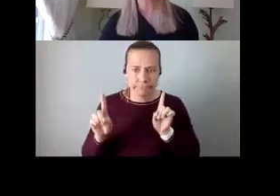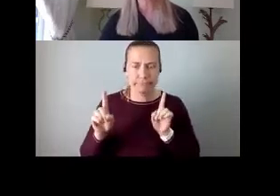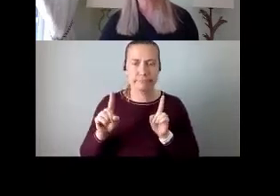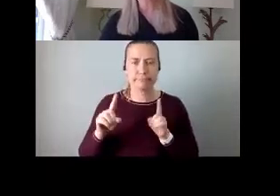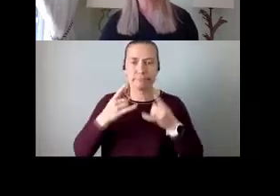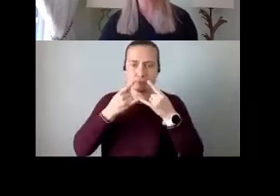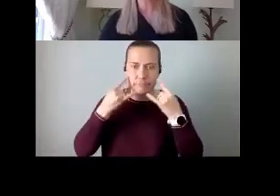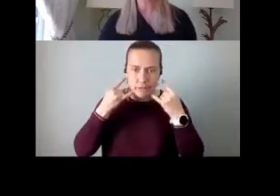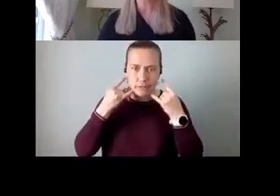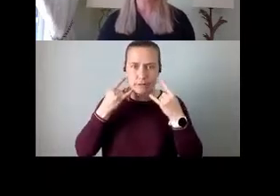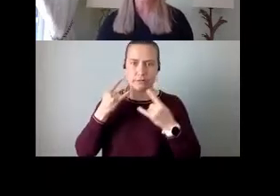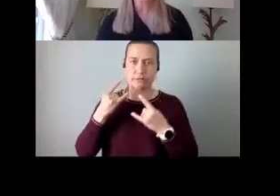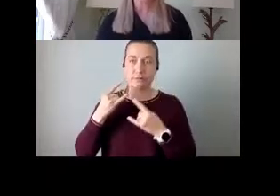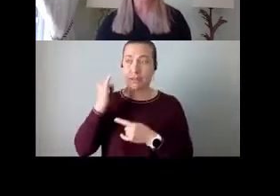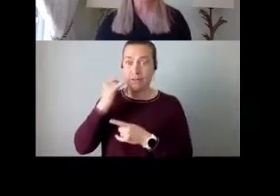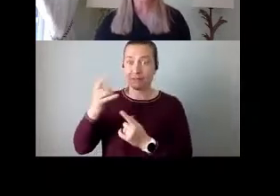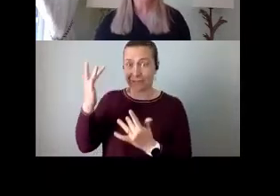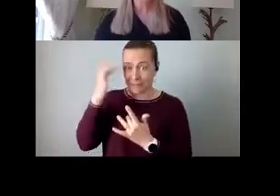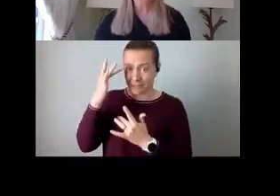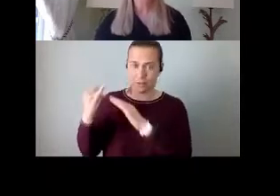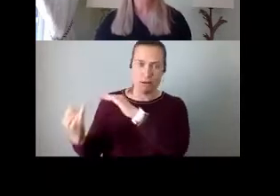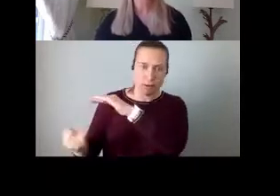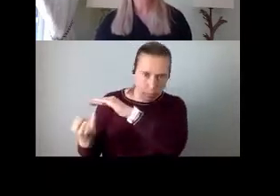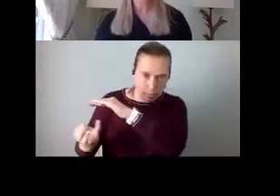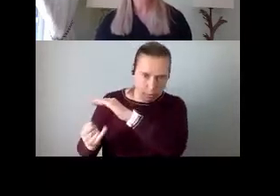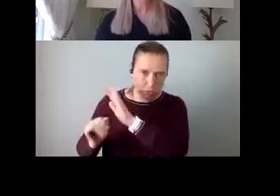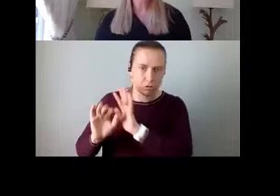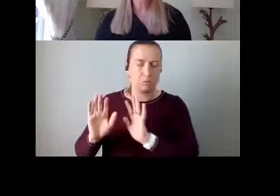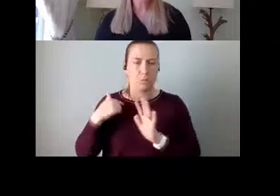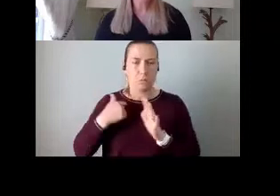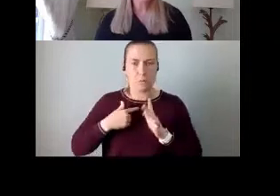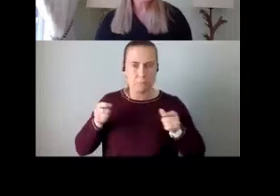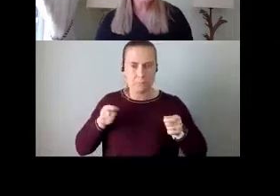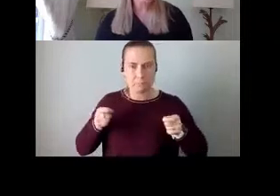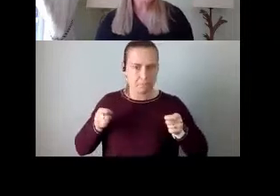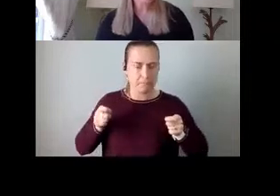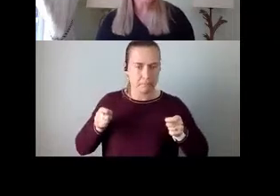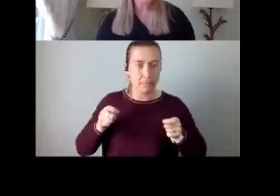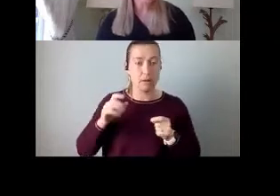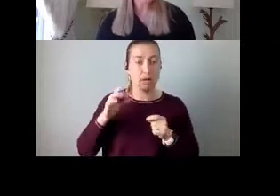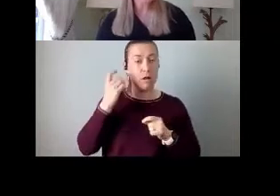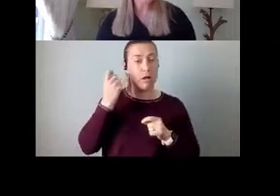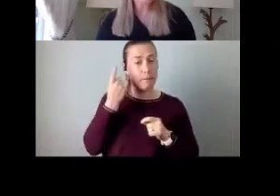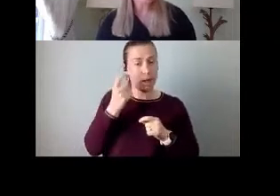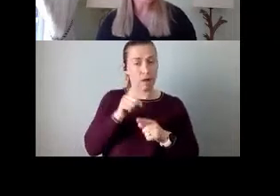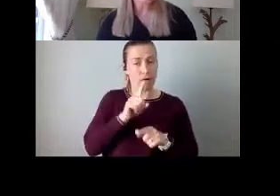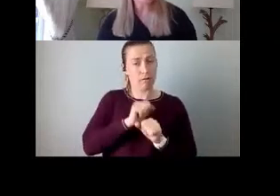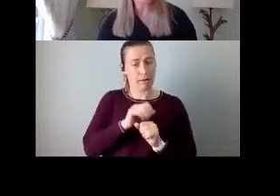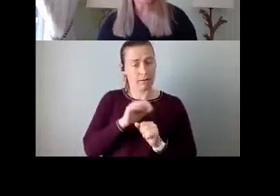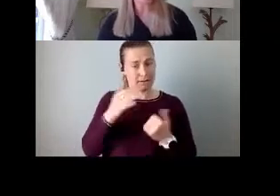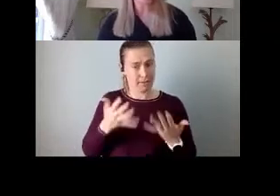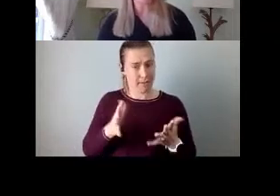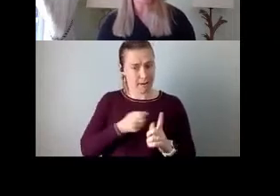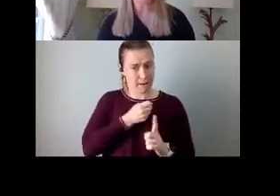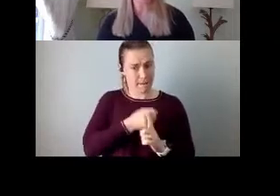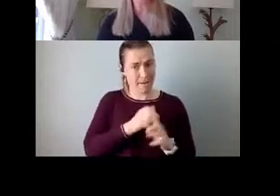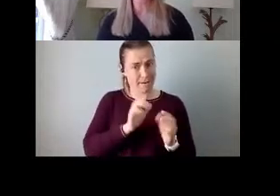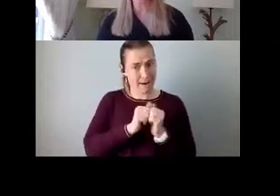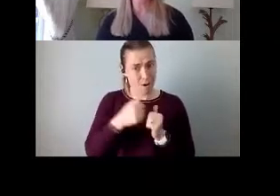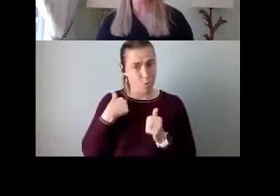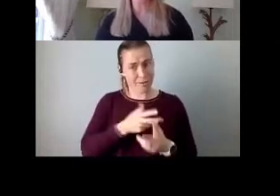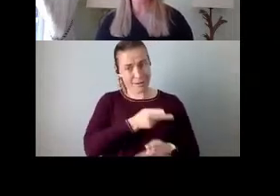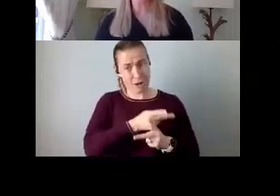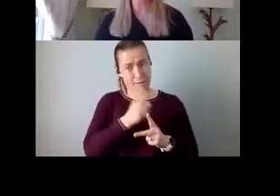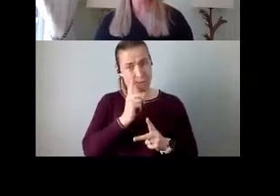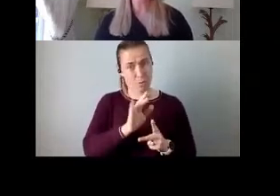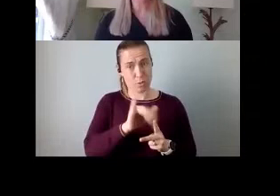appropriate isolation of those that are positive. But did it impact how the patients are getting cared for? And this is